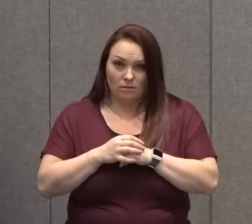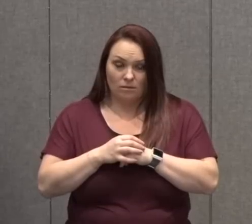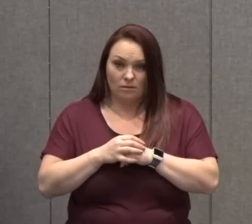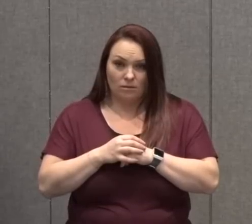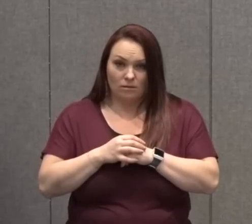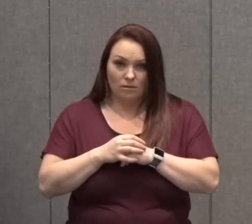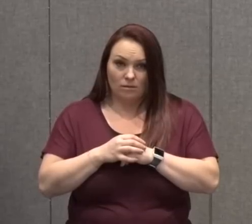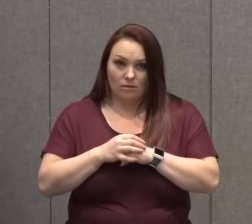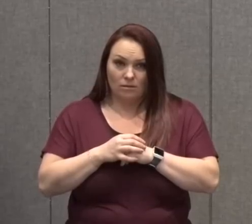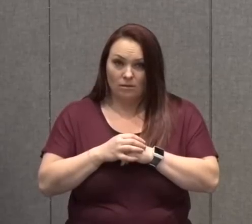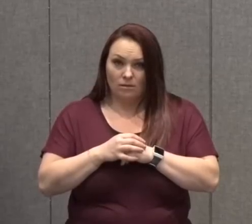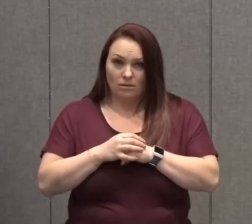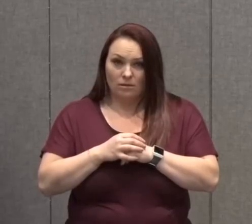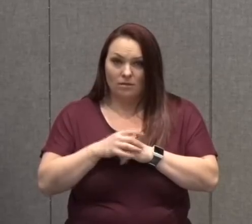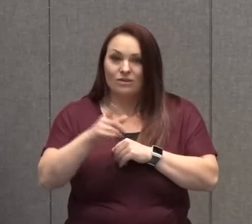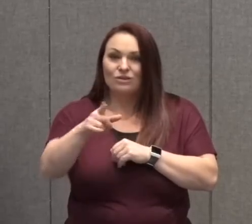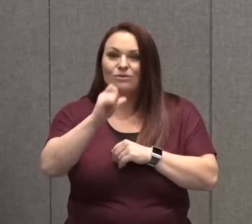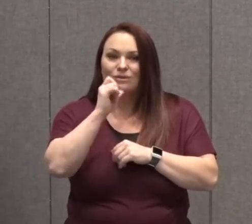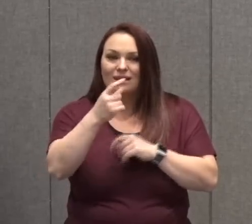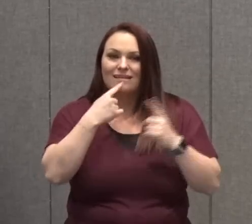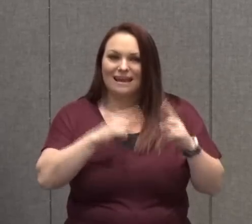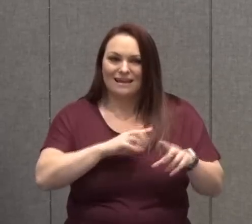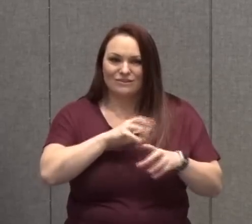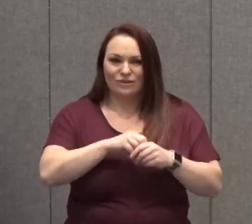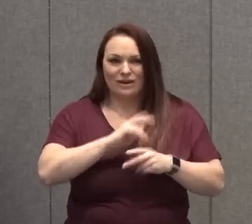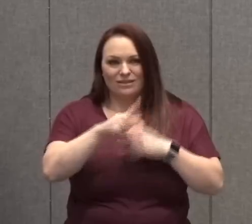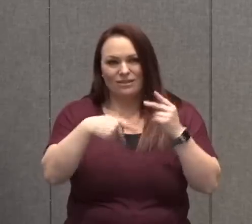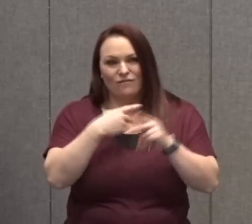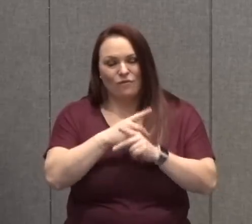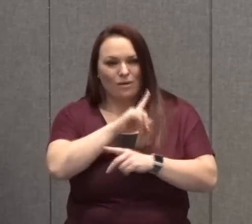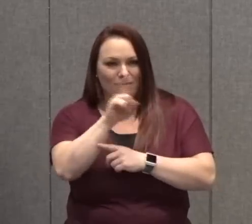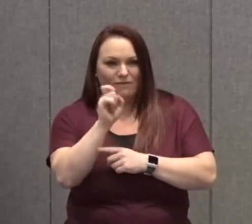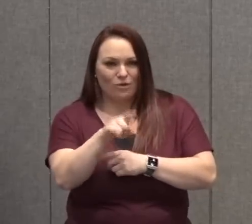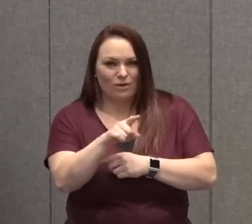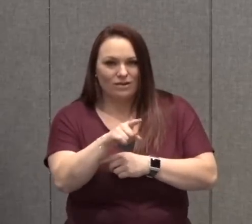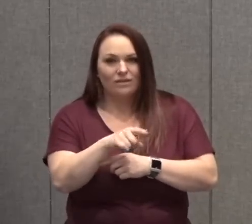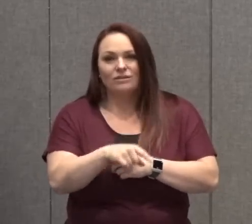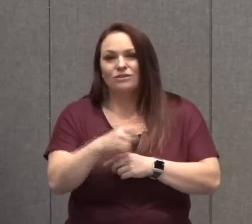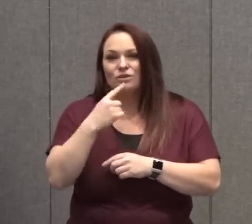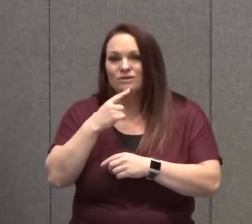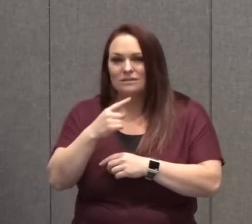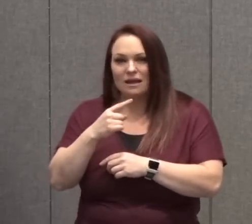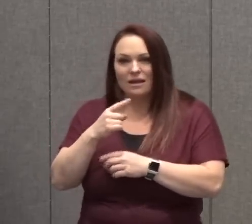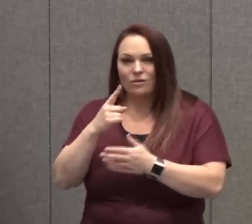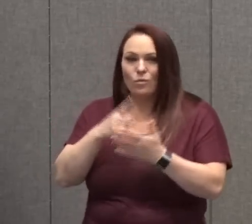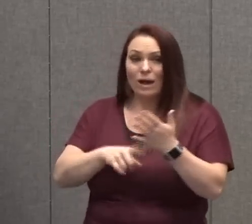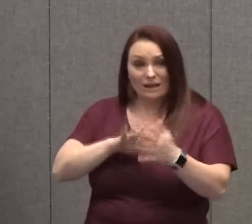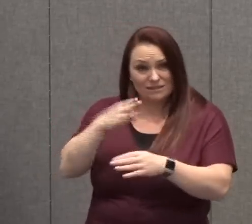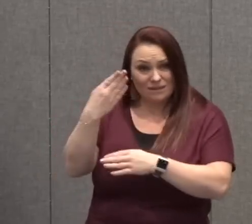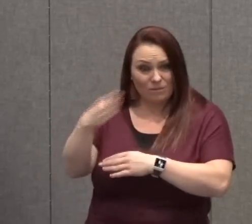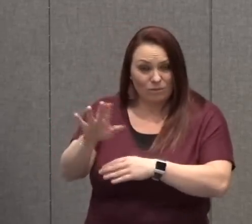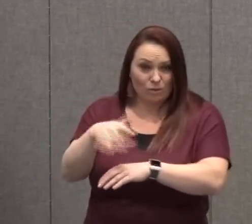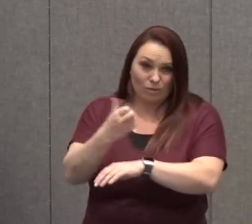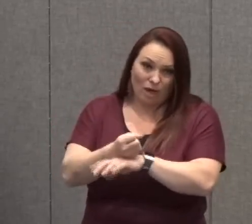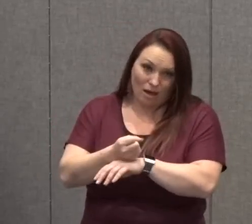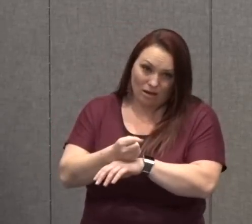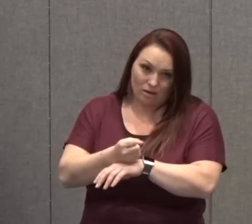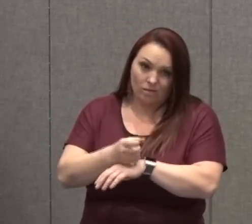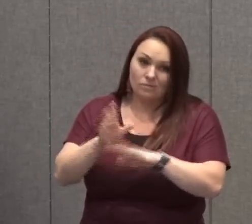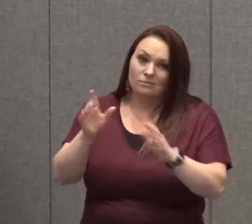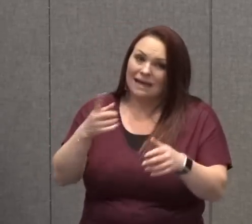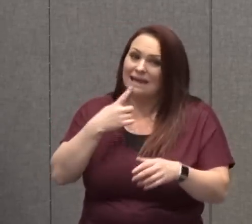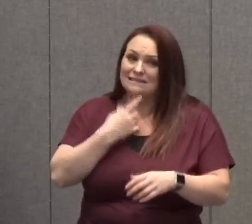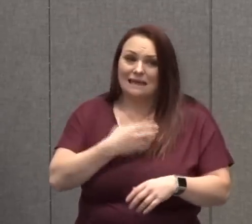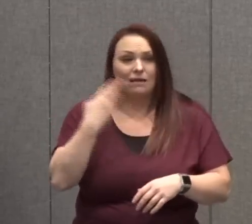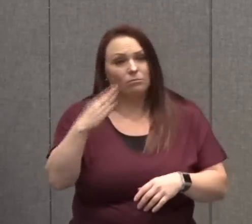you didn't you didn't answer it in the form of a question oh you said what is a blue lock no I said I'll be honest I said a